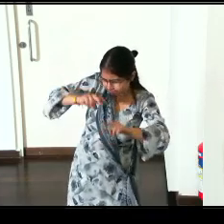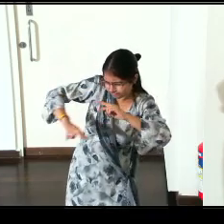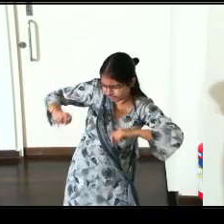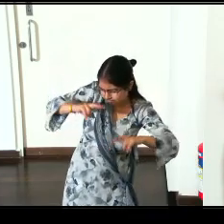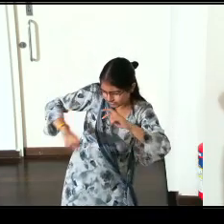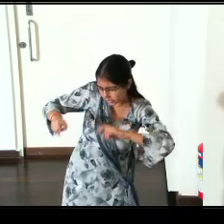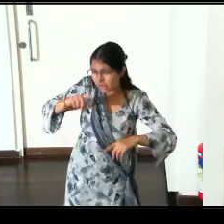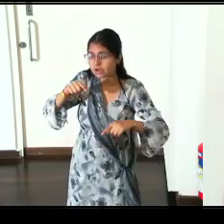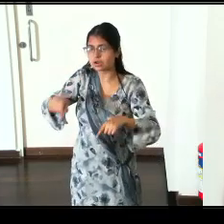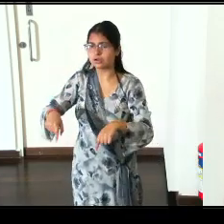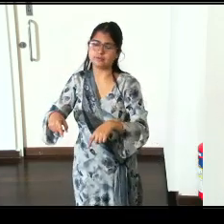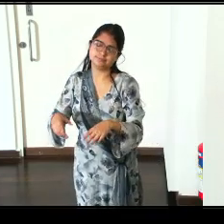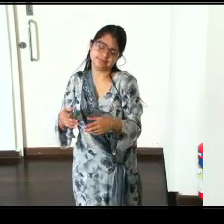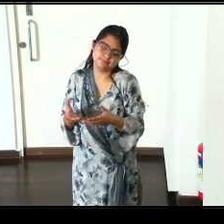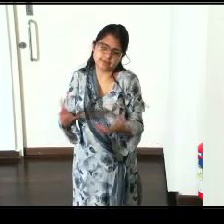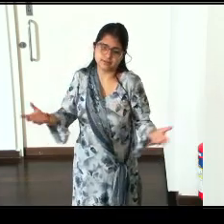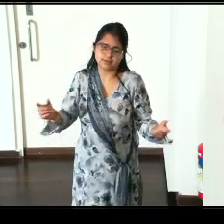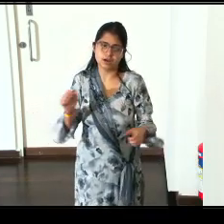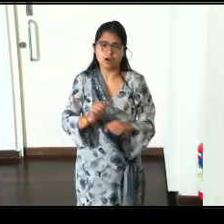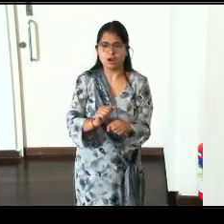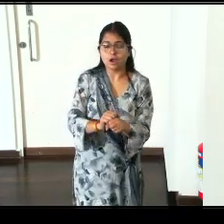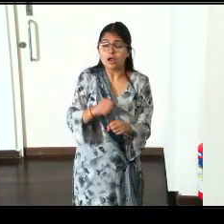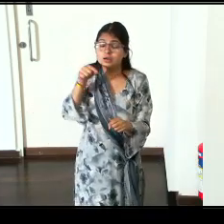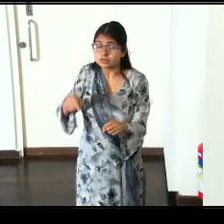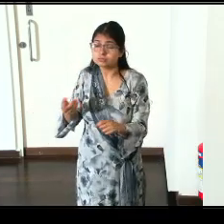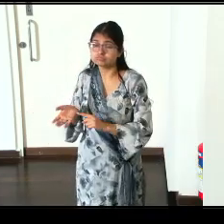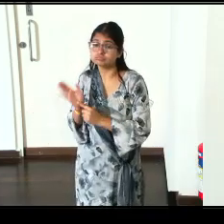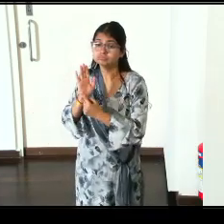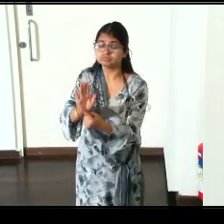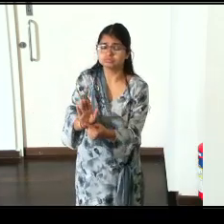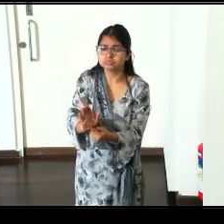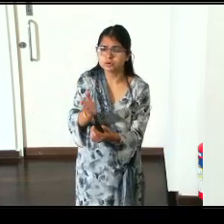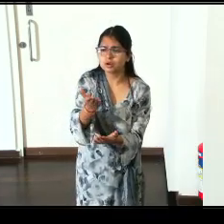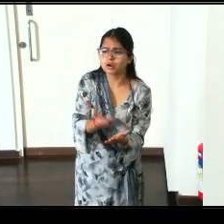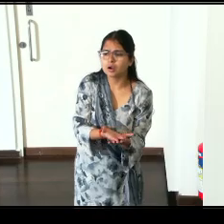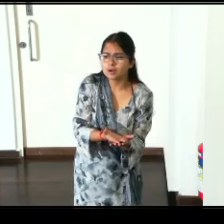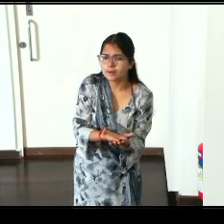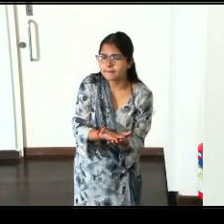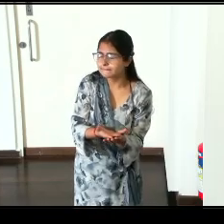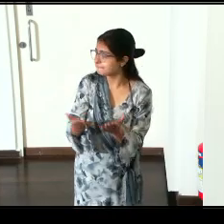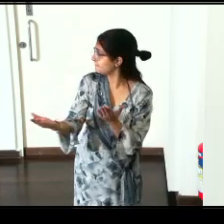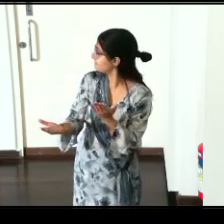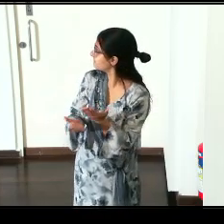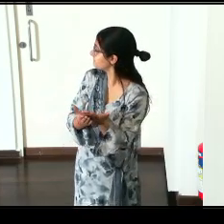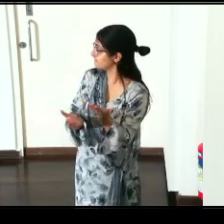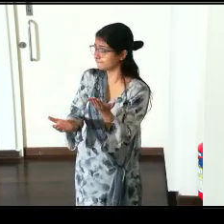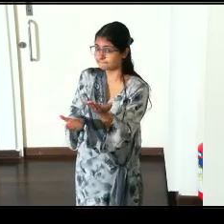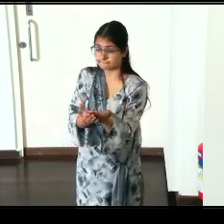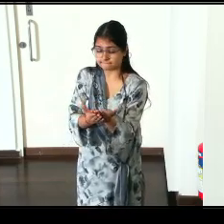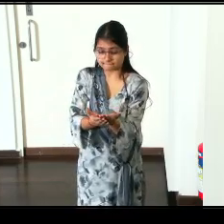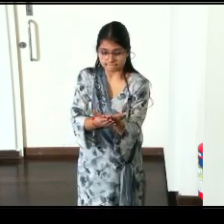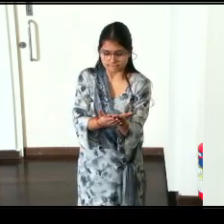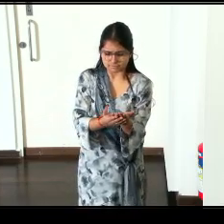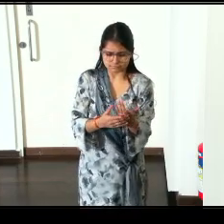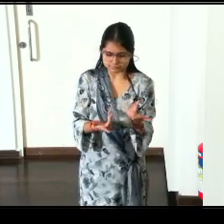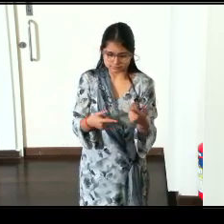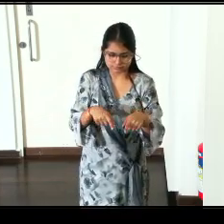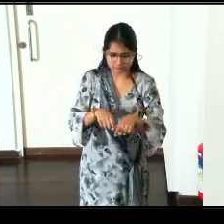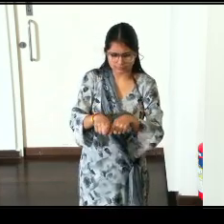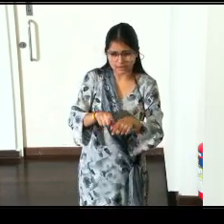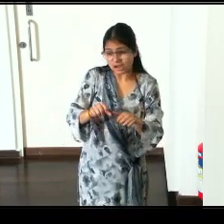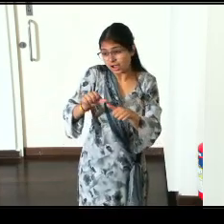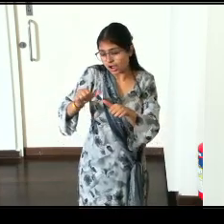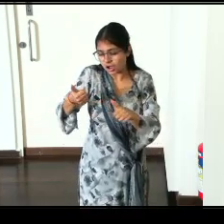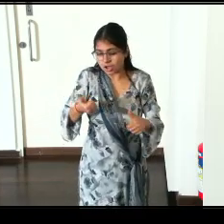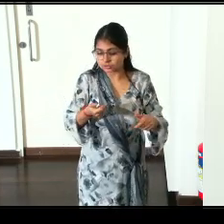with, say, material of this kind, which is to put it in and alongside other, let's say,